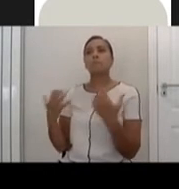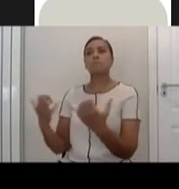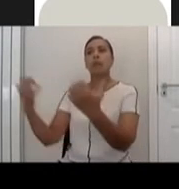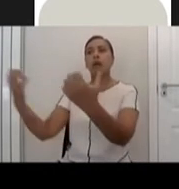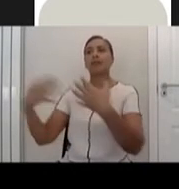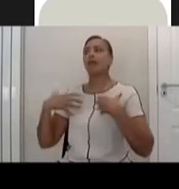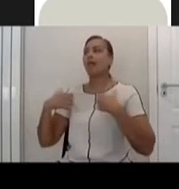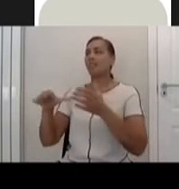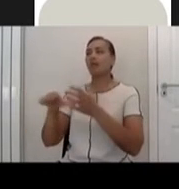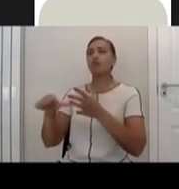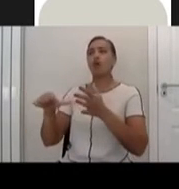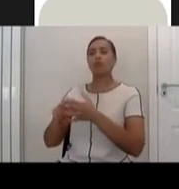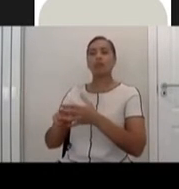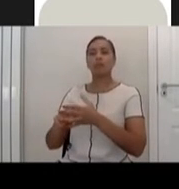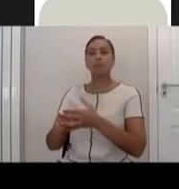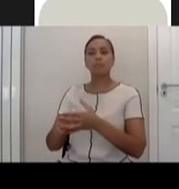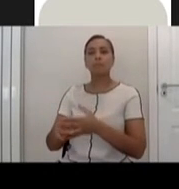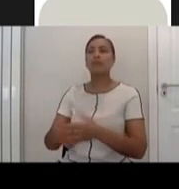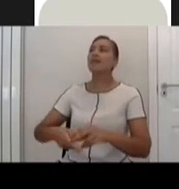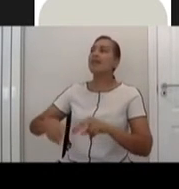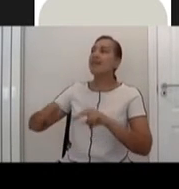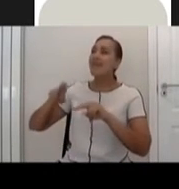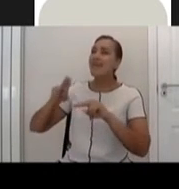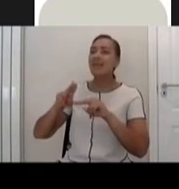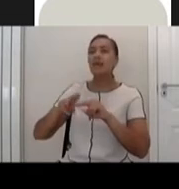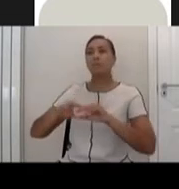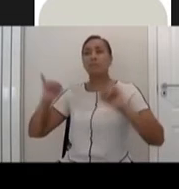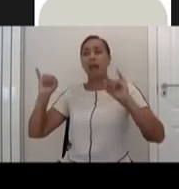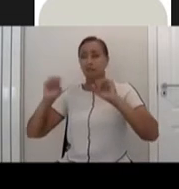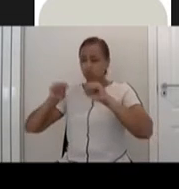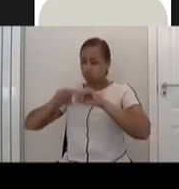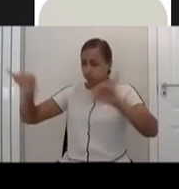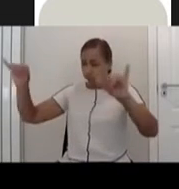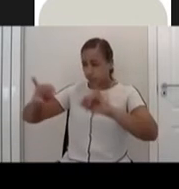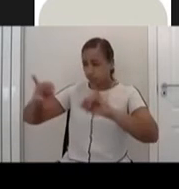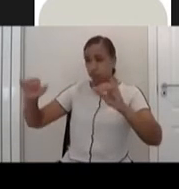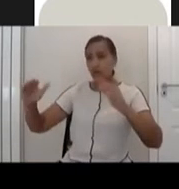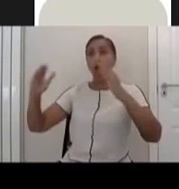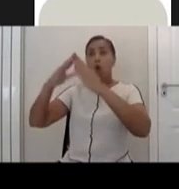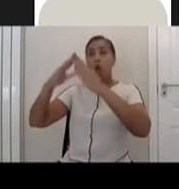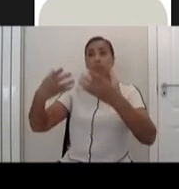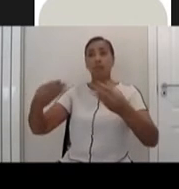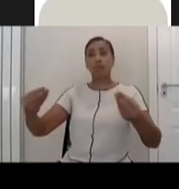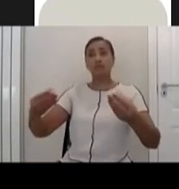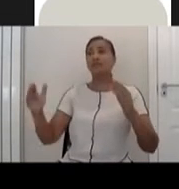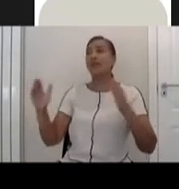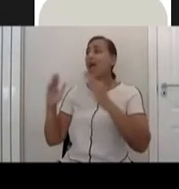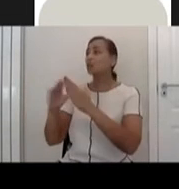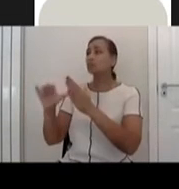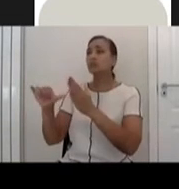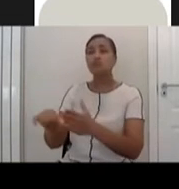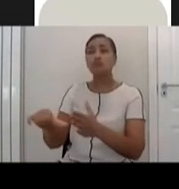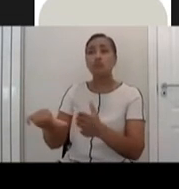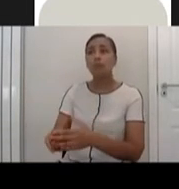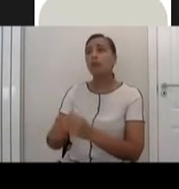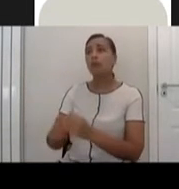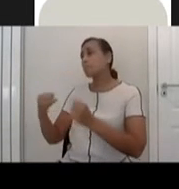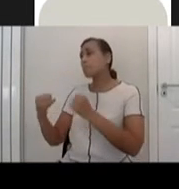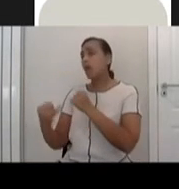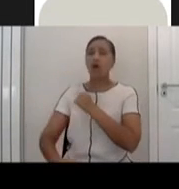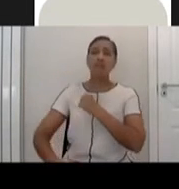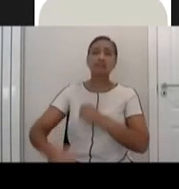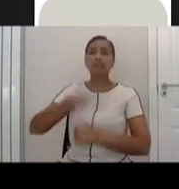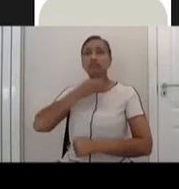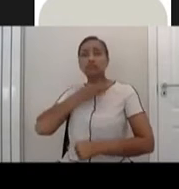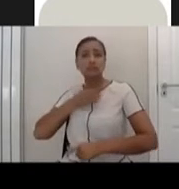will intensify as a result of the pandemic? So whether that's homelessness, poor housing, poverty, as well as digital